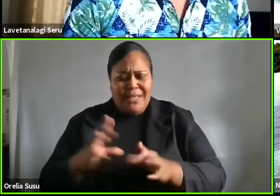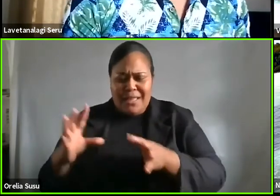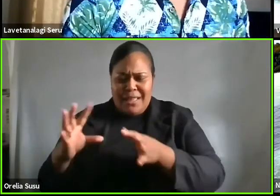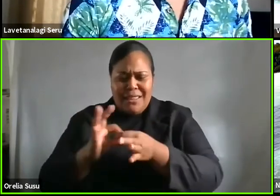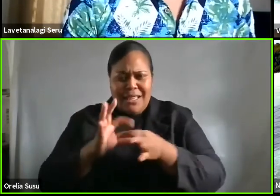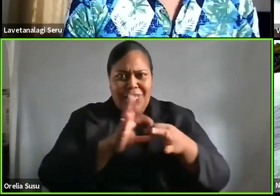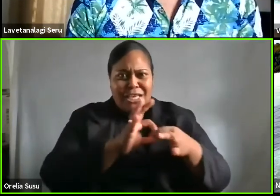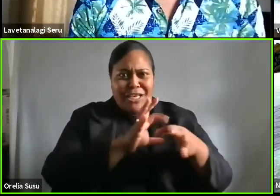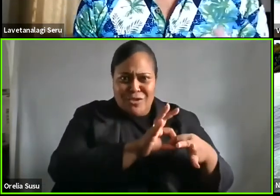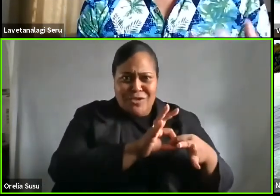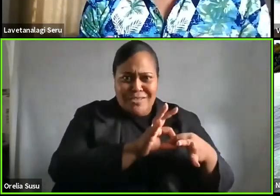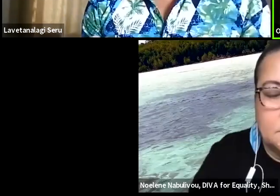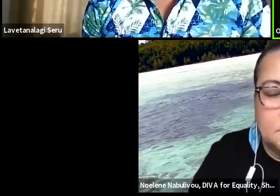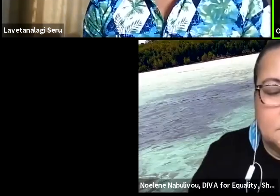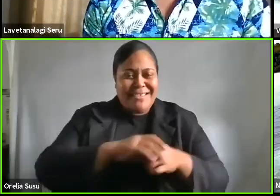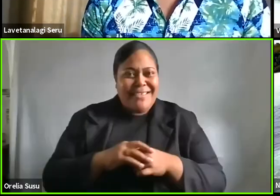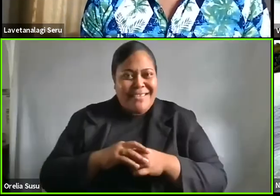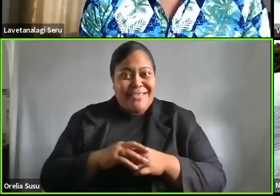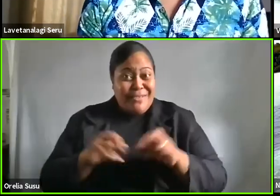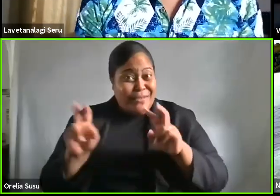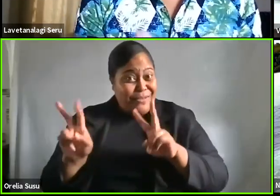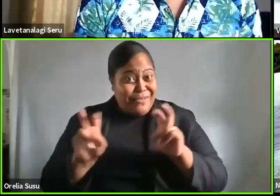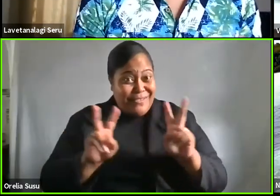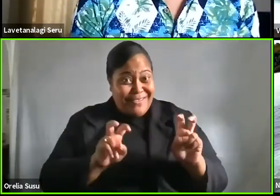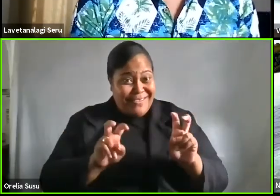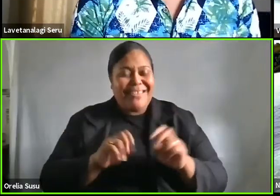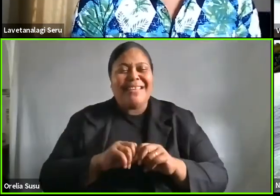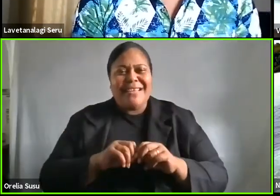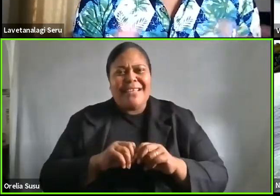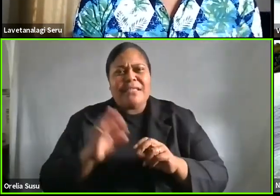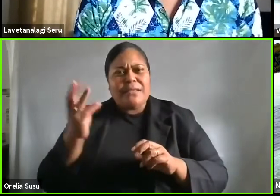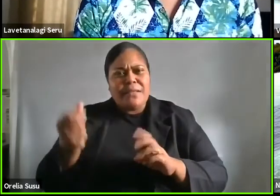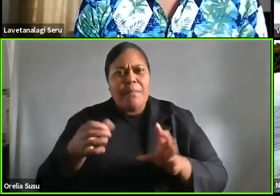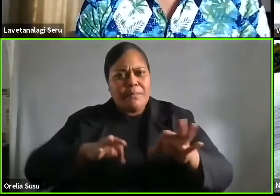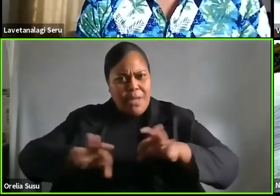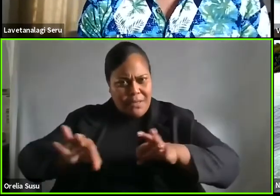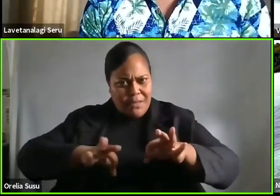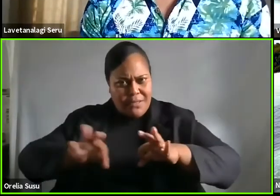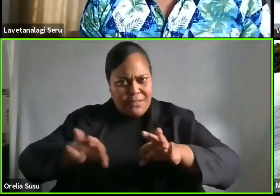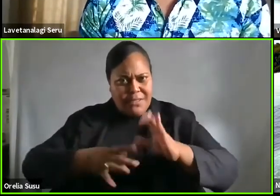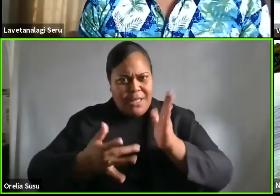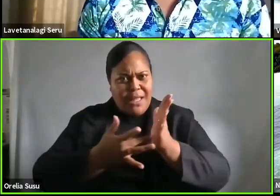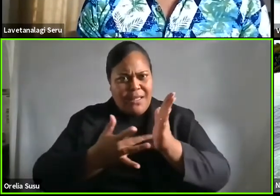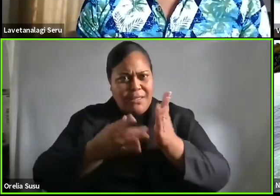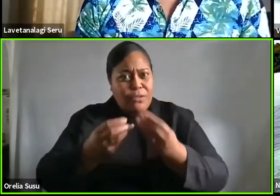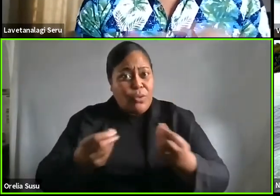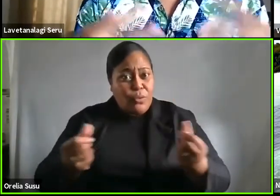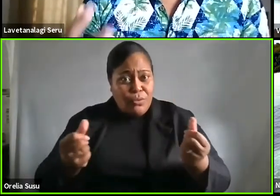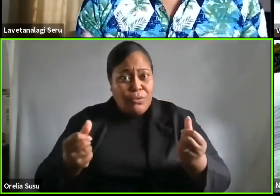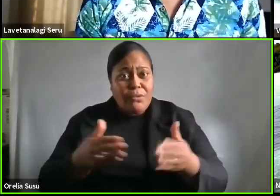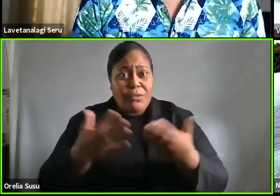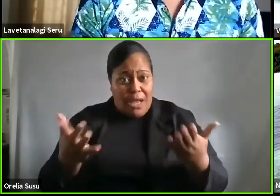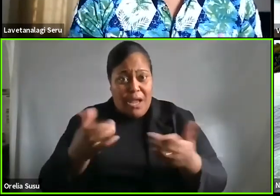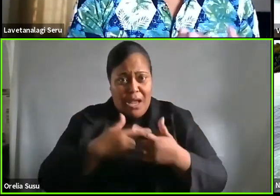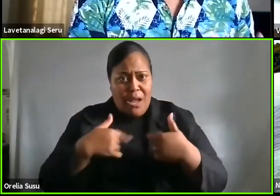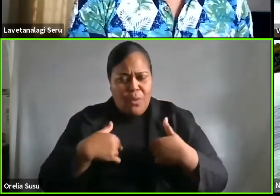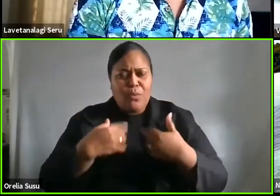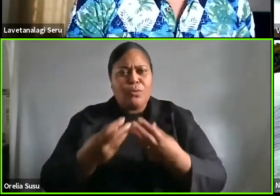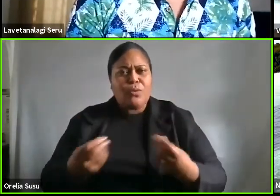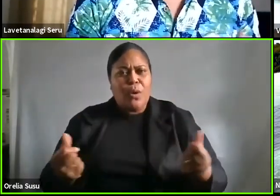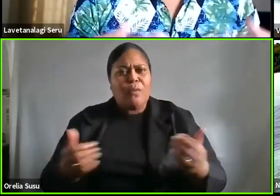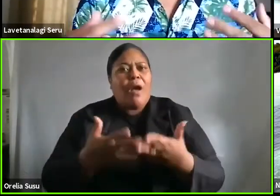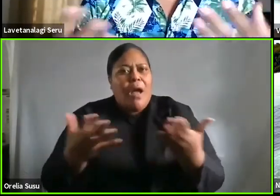you know, some of the strategies and the practical solutions to some of the issues that we're addressing. And also how do we strengthen